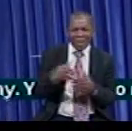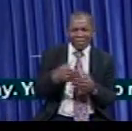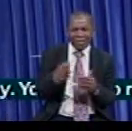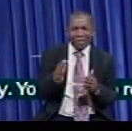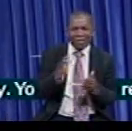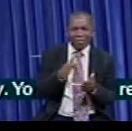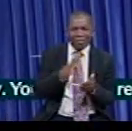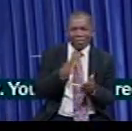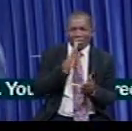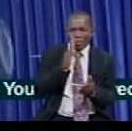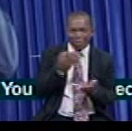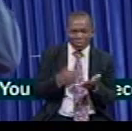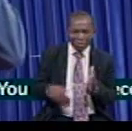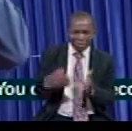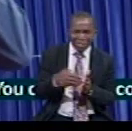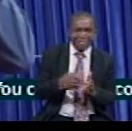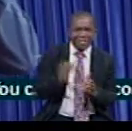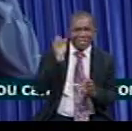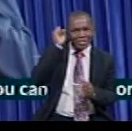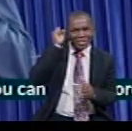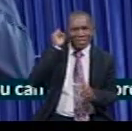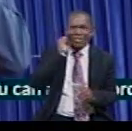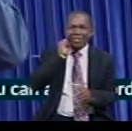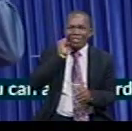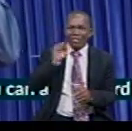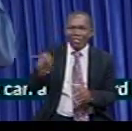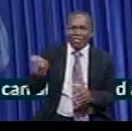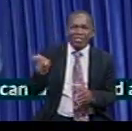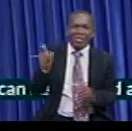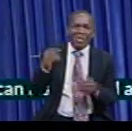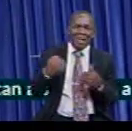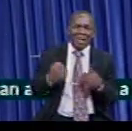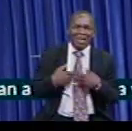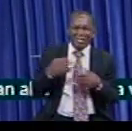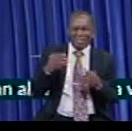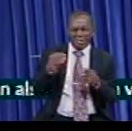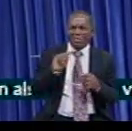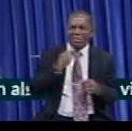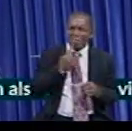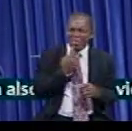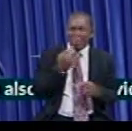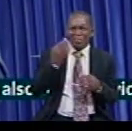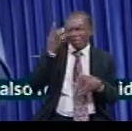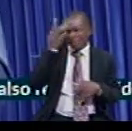sicknesses, the ear, the eye, and asthma.